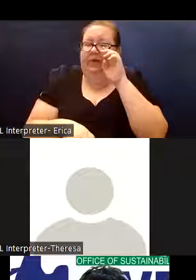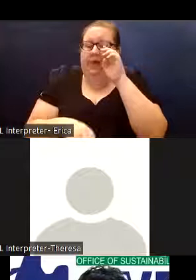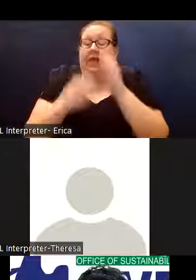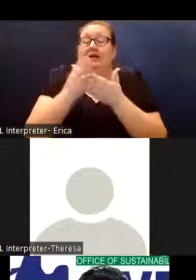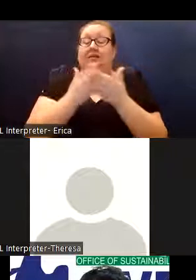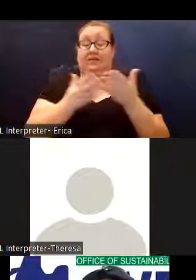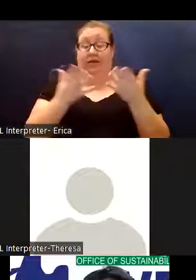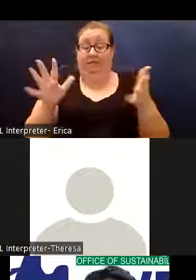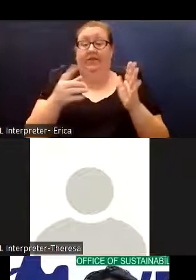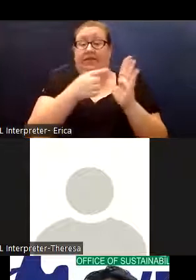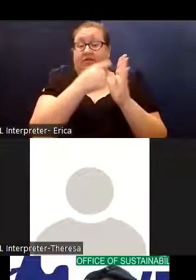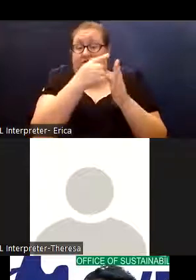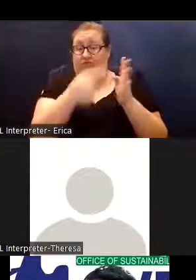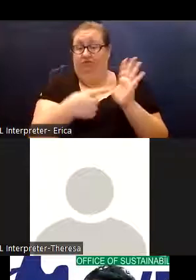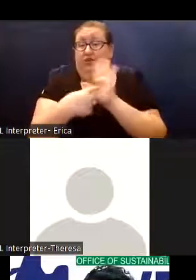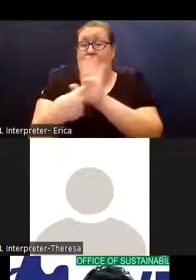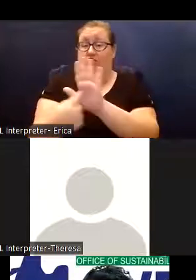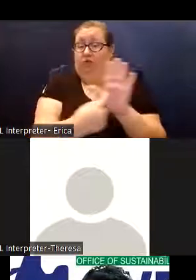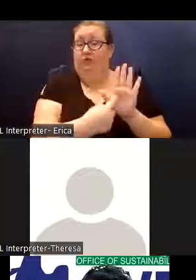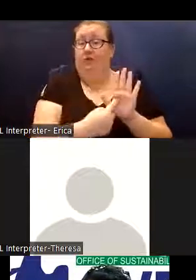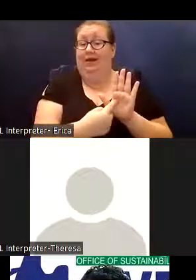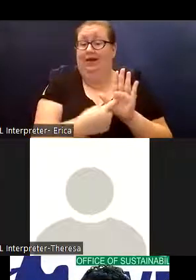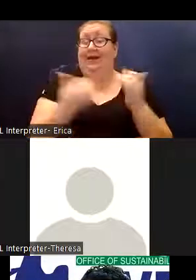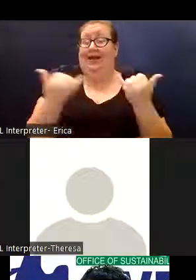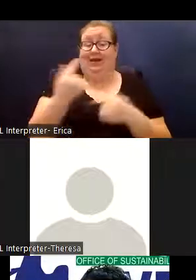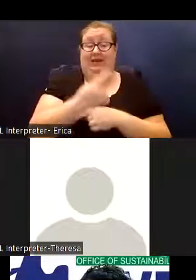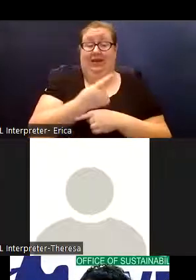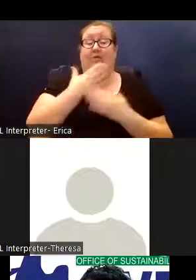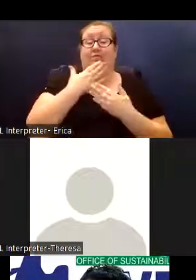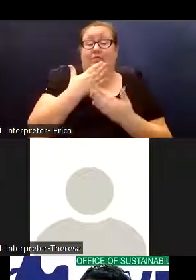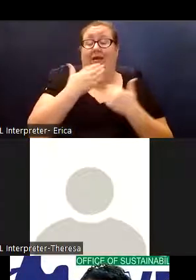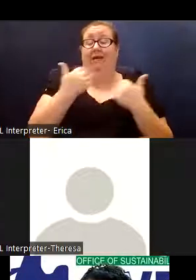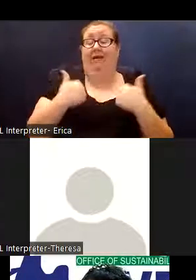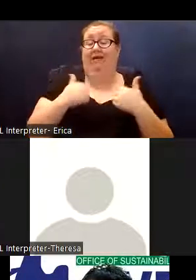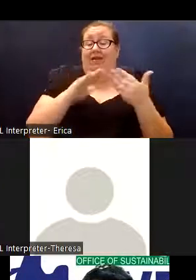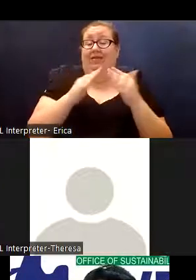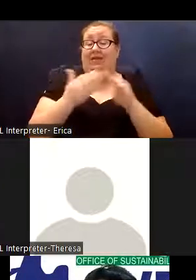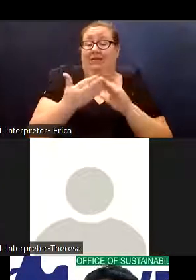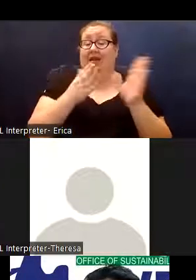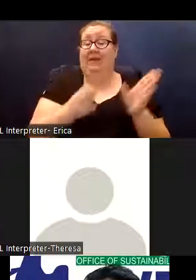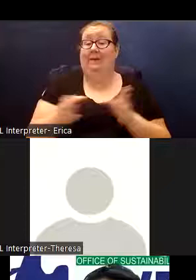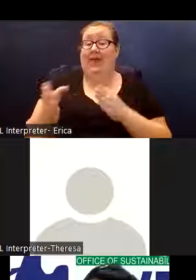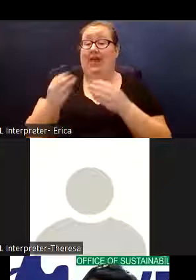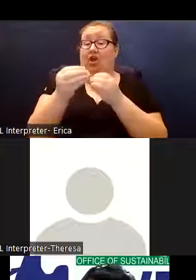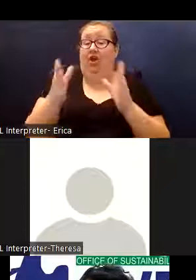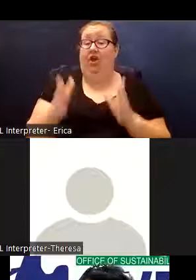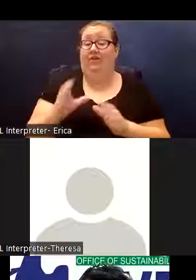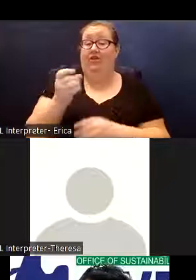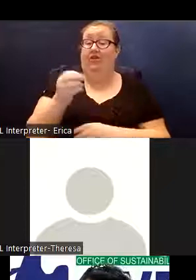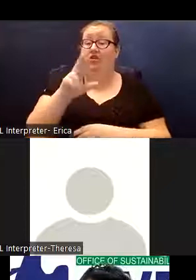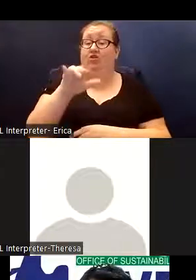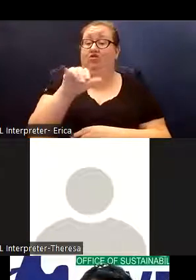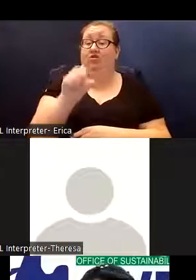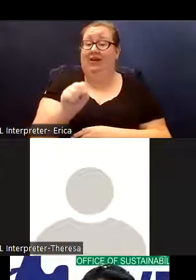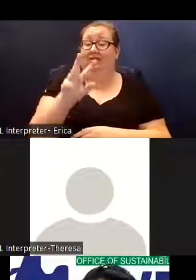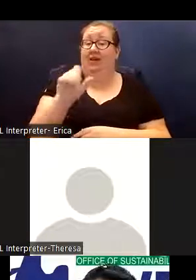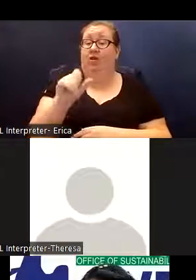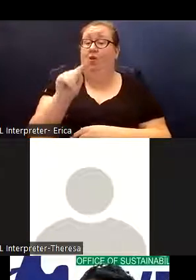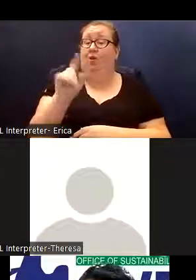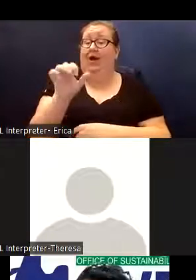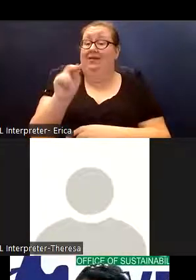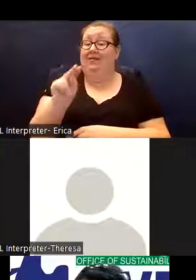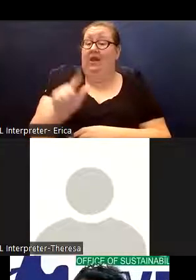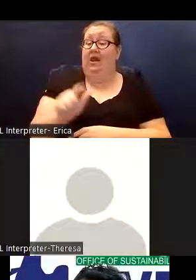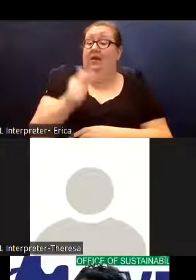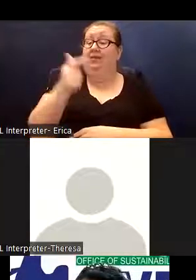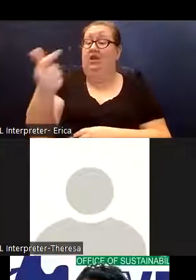on the screen. I'm grateful to have with me today the city's planning officer, Chris Watson, who I'm going to turn over to now to